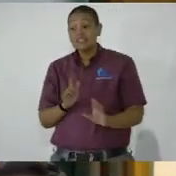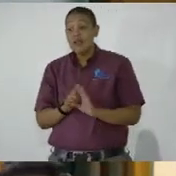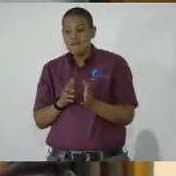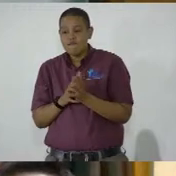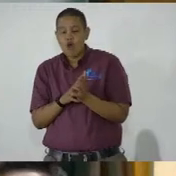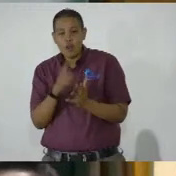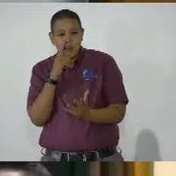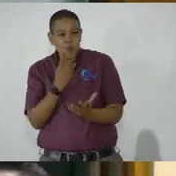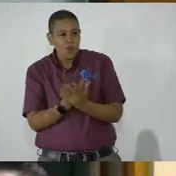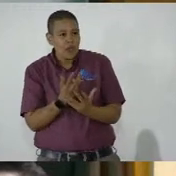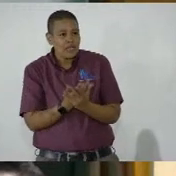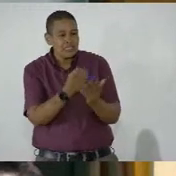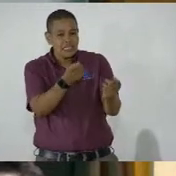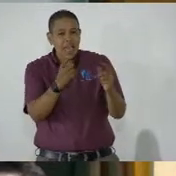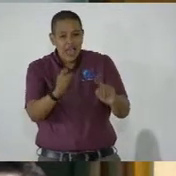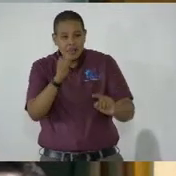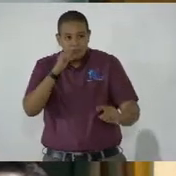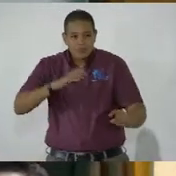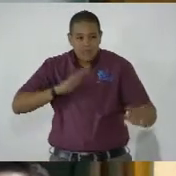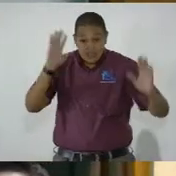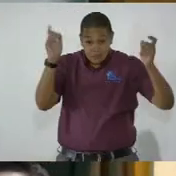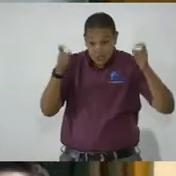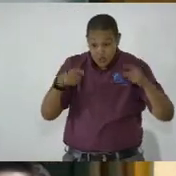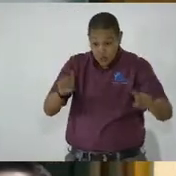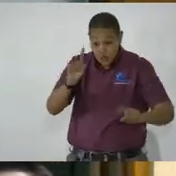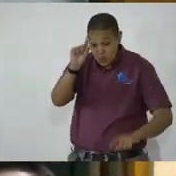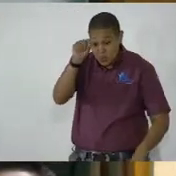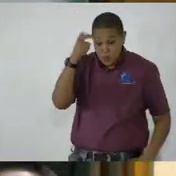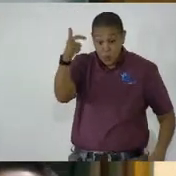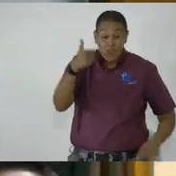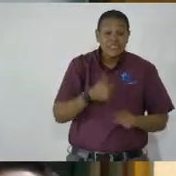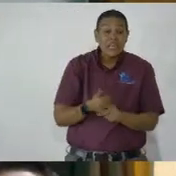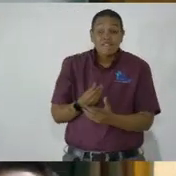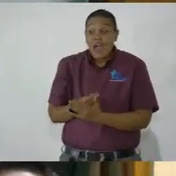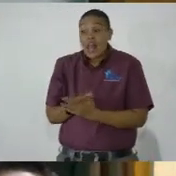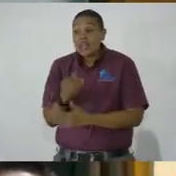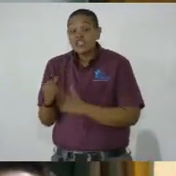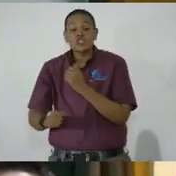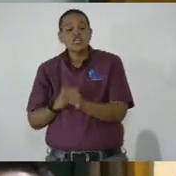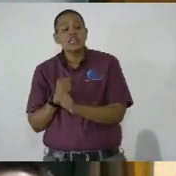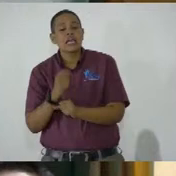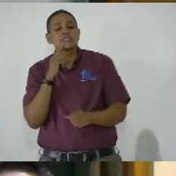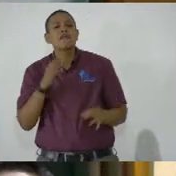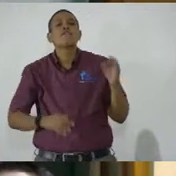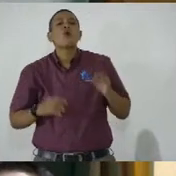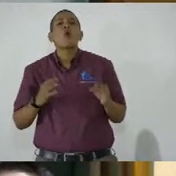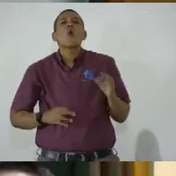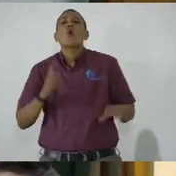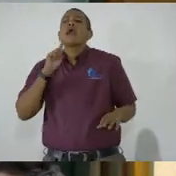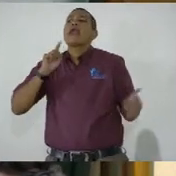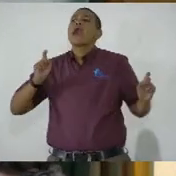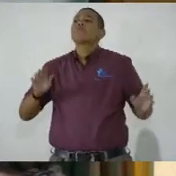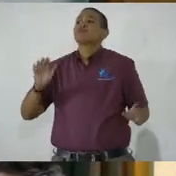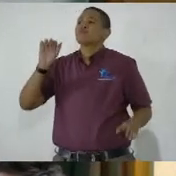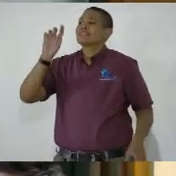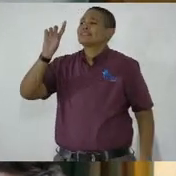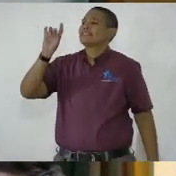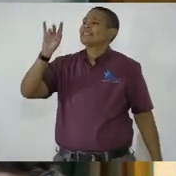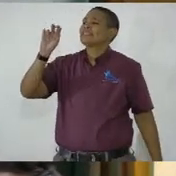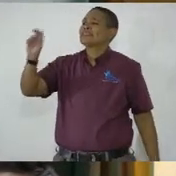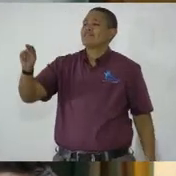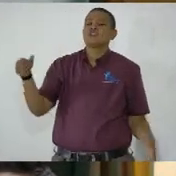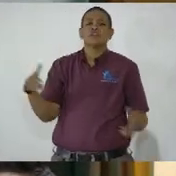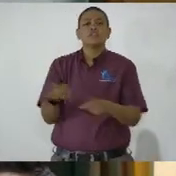witnesses. Madam Speaker, during the 2021 fiscal year, the Court Administration Division also